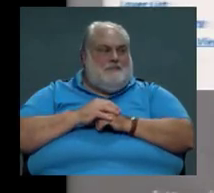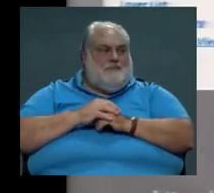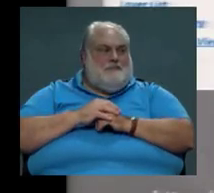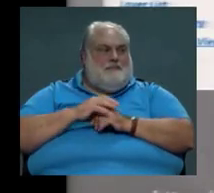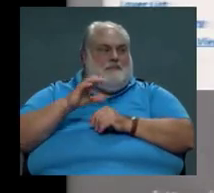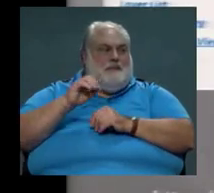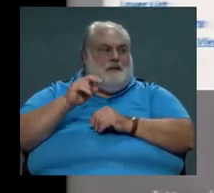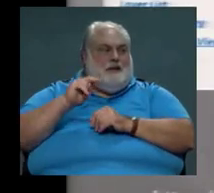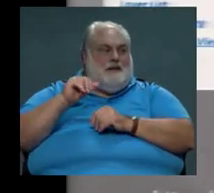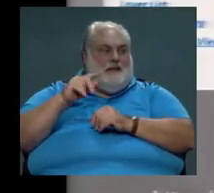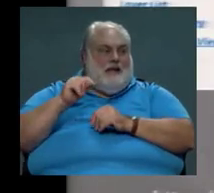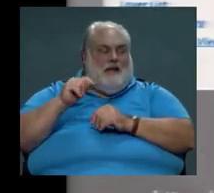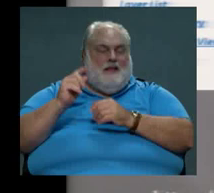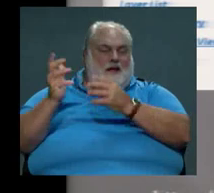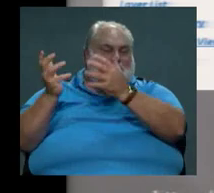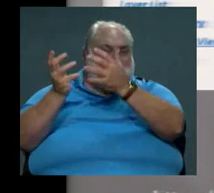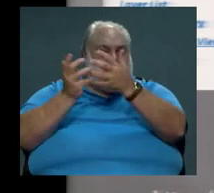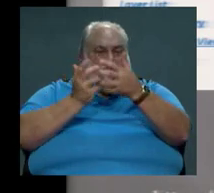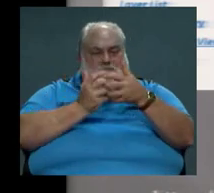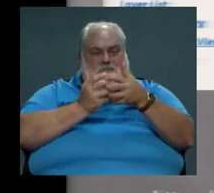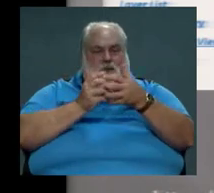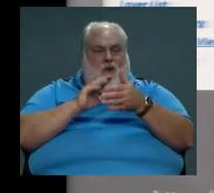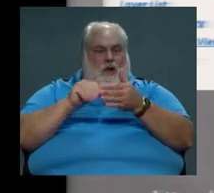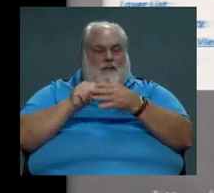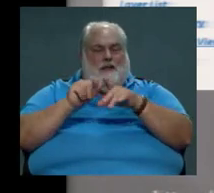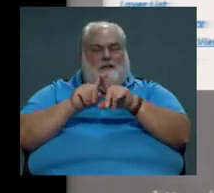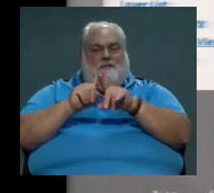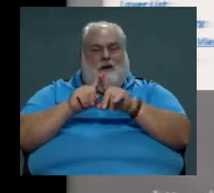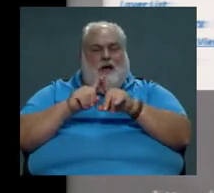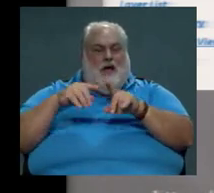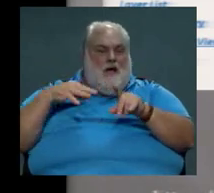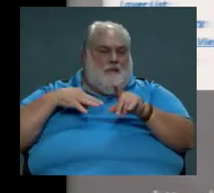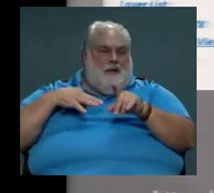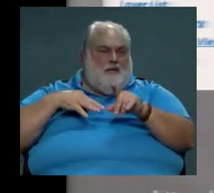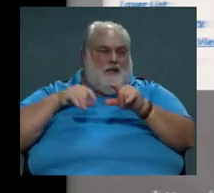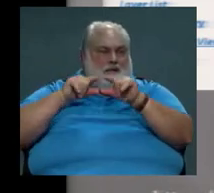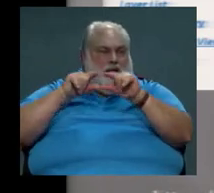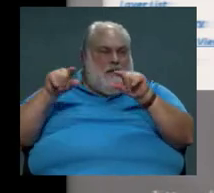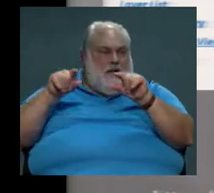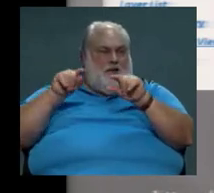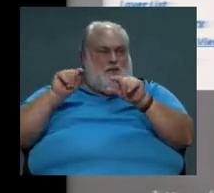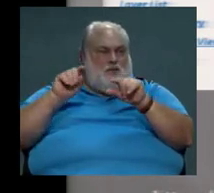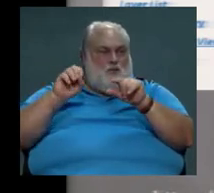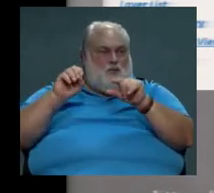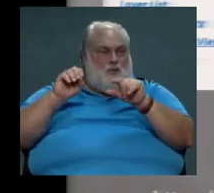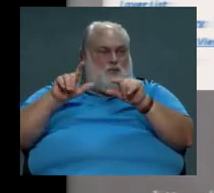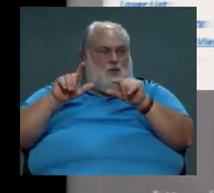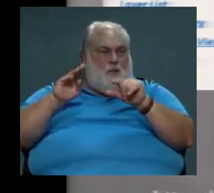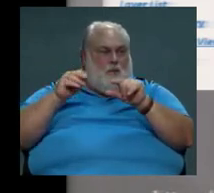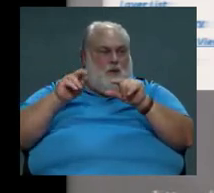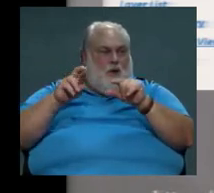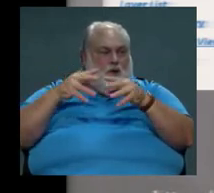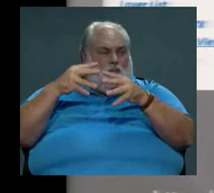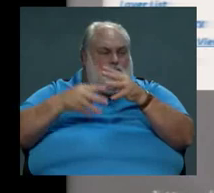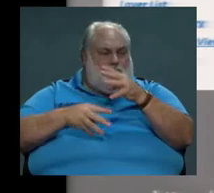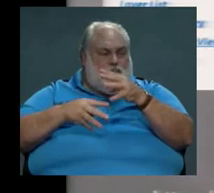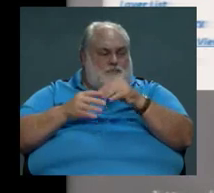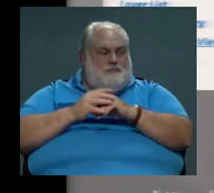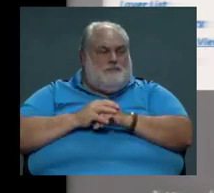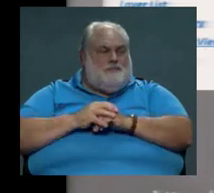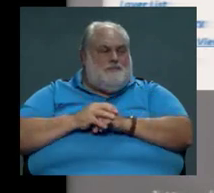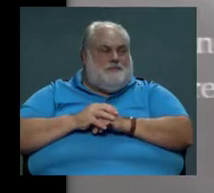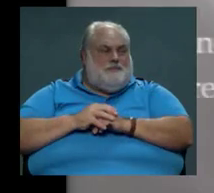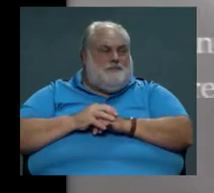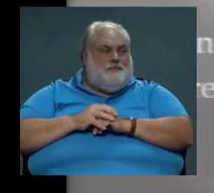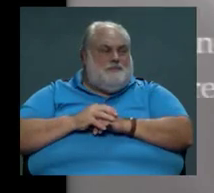Contents, and these are uniform toward all the applications of the title bar, the toolbar, widgets, etc. Next,